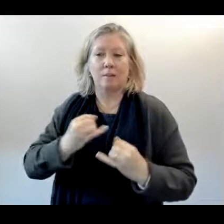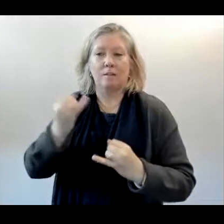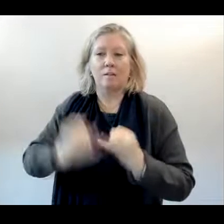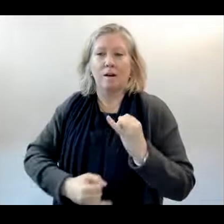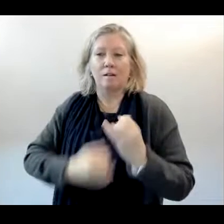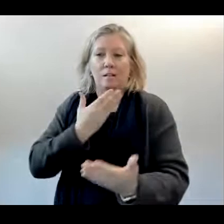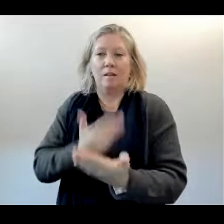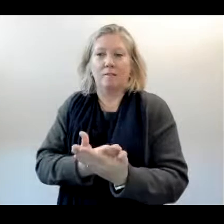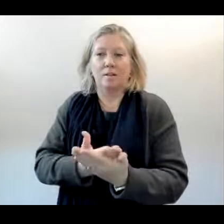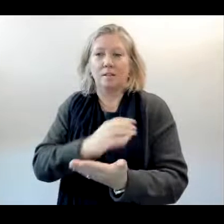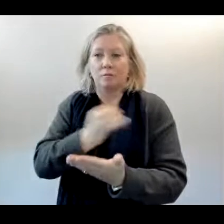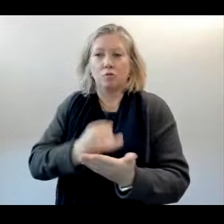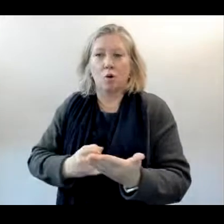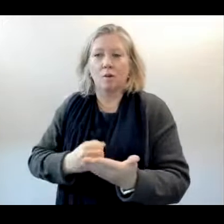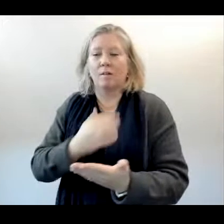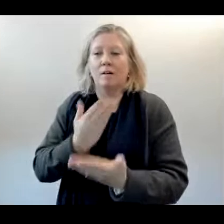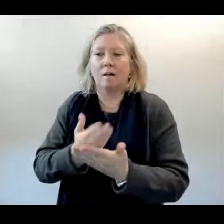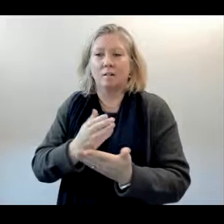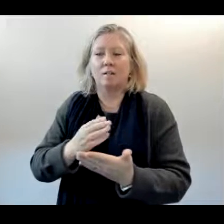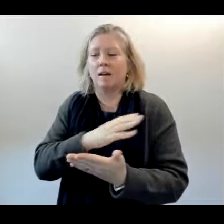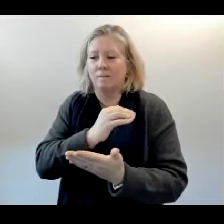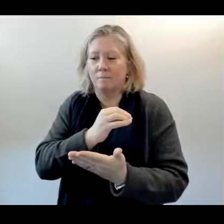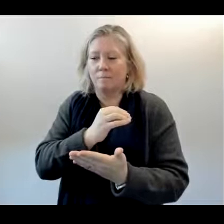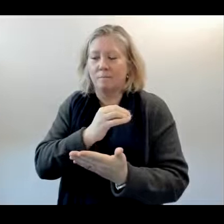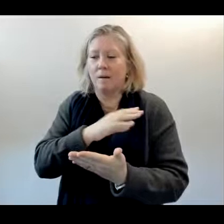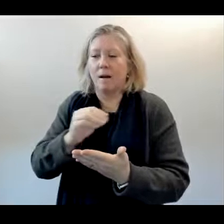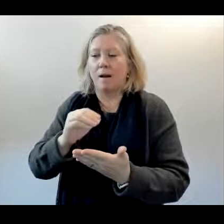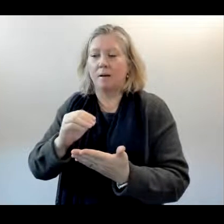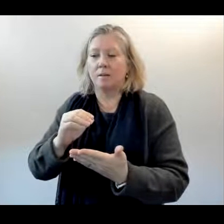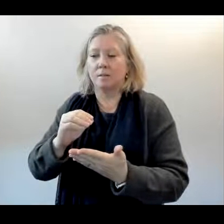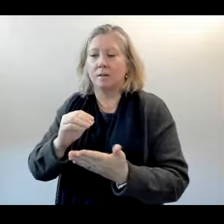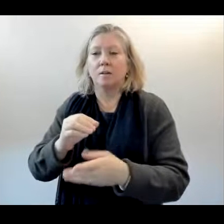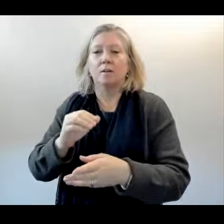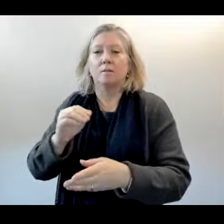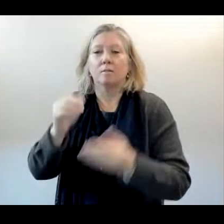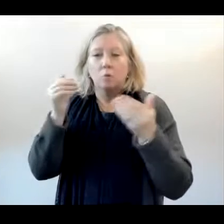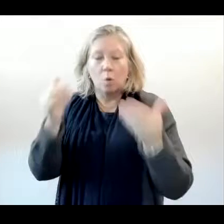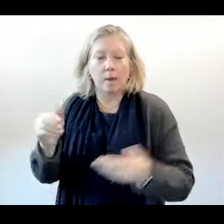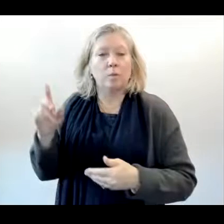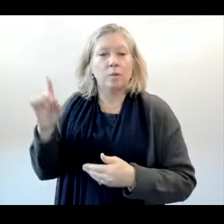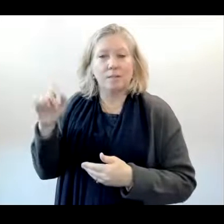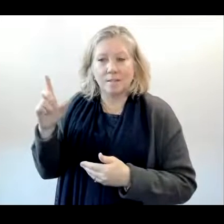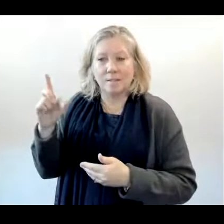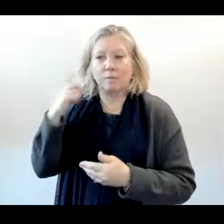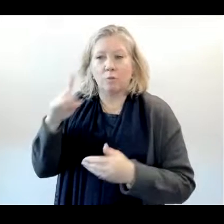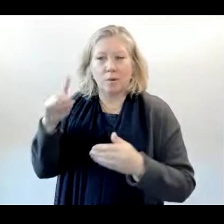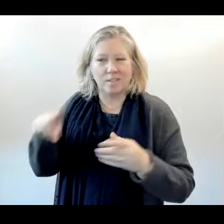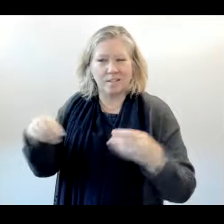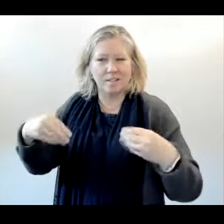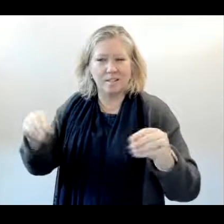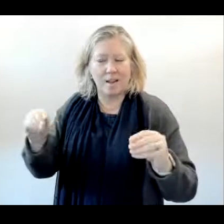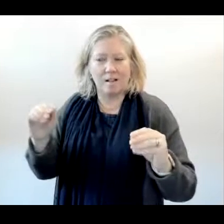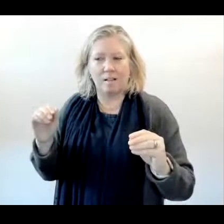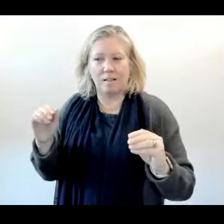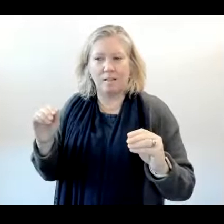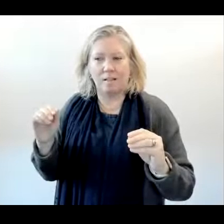evidence of financing, and the authorization to execute a deed for the sale of the, actually,